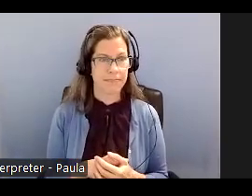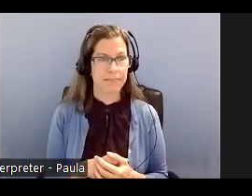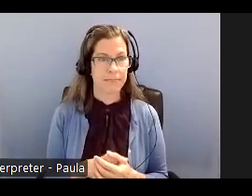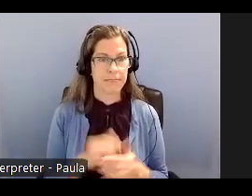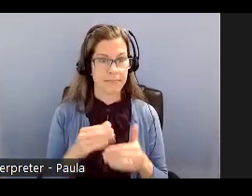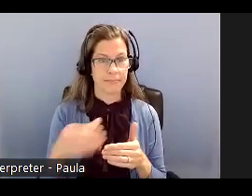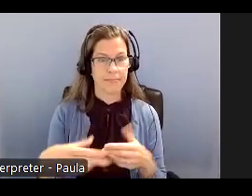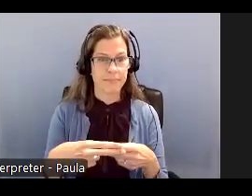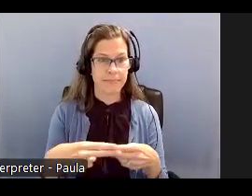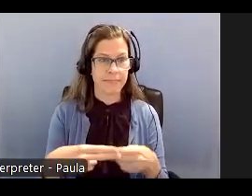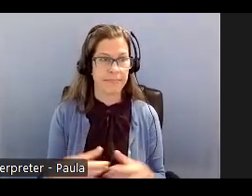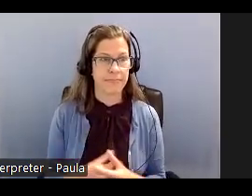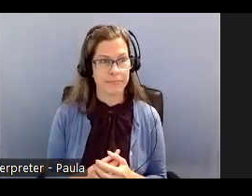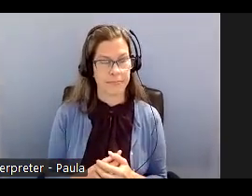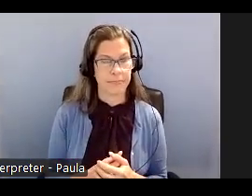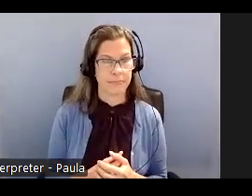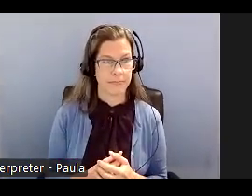Next slide, please.